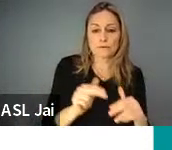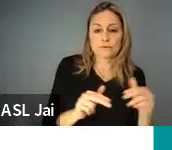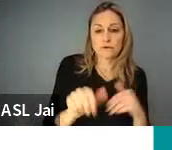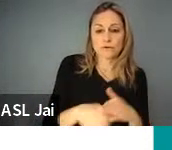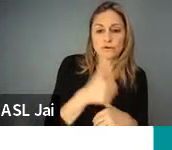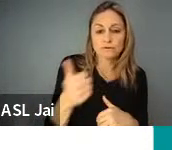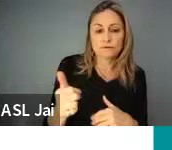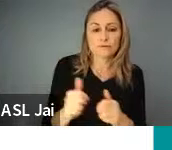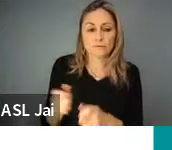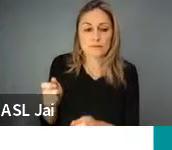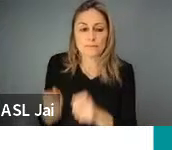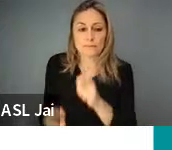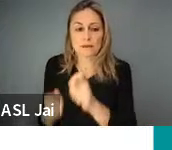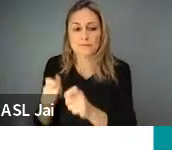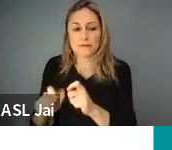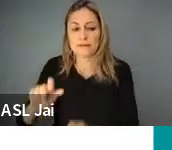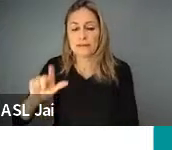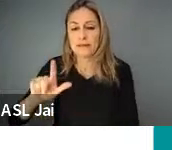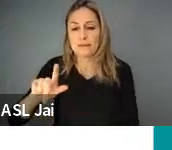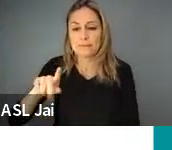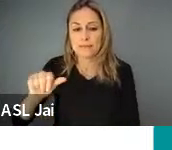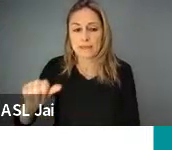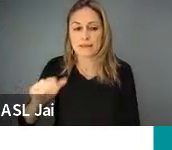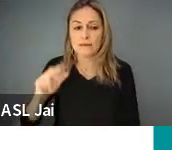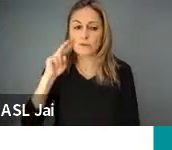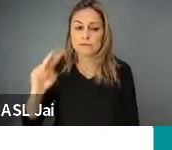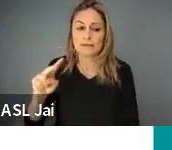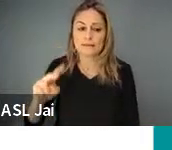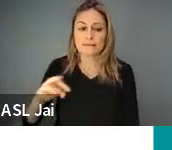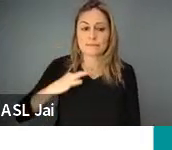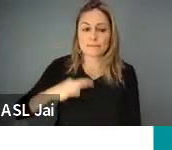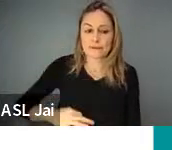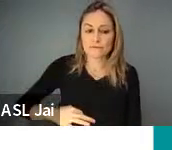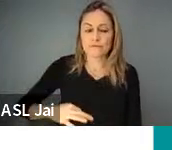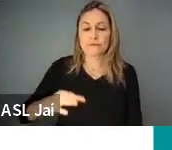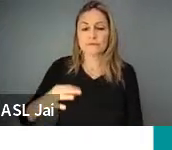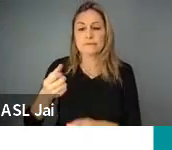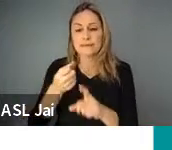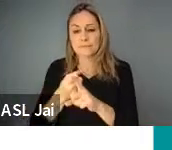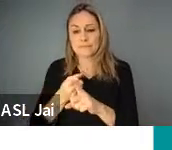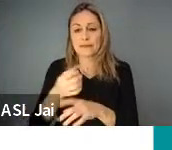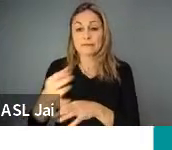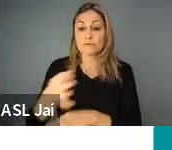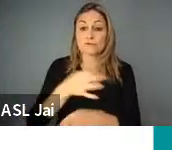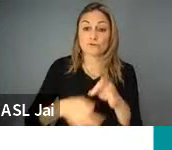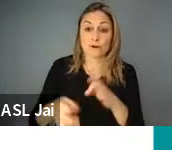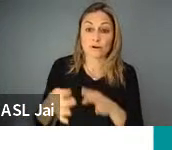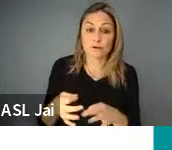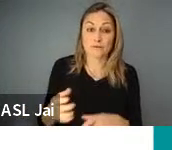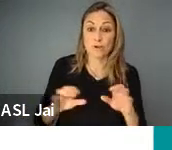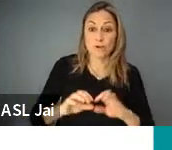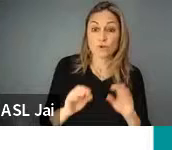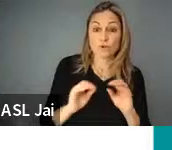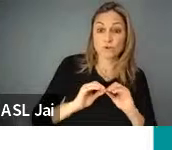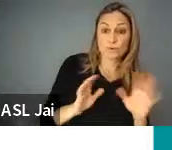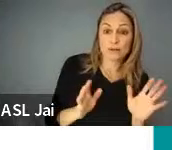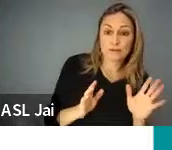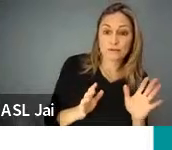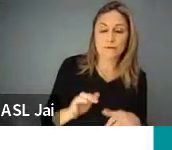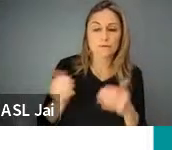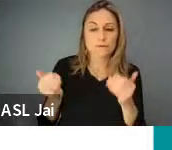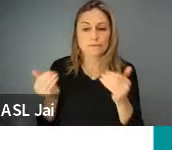LPA by looking at those benefits and impacts, trade-offs of doing nothing or making